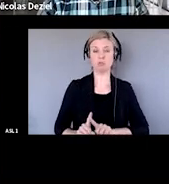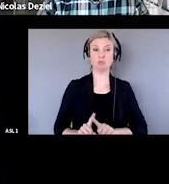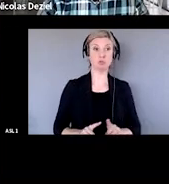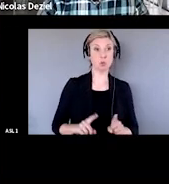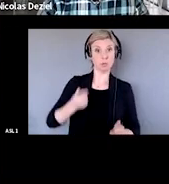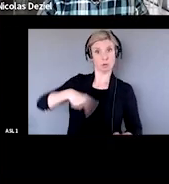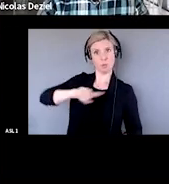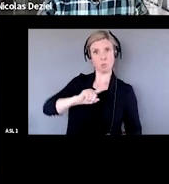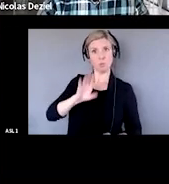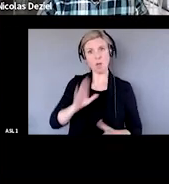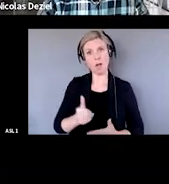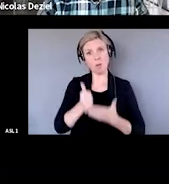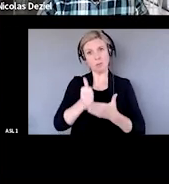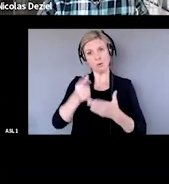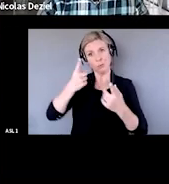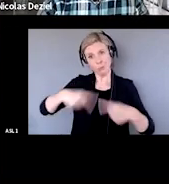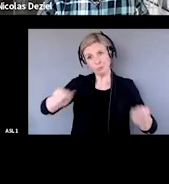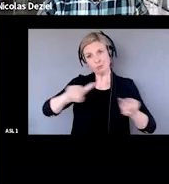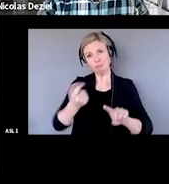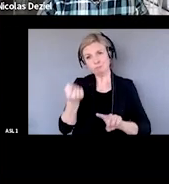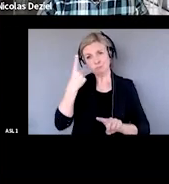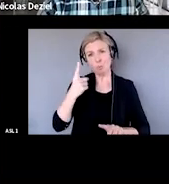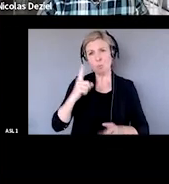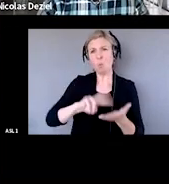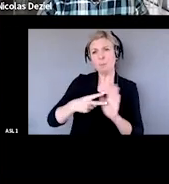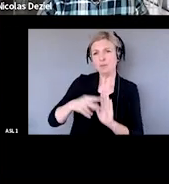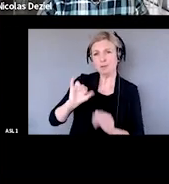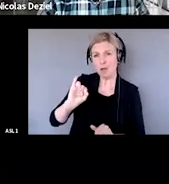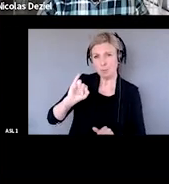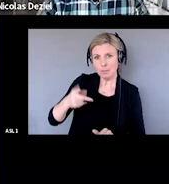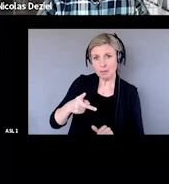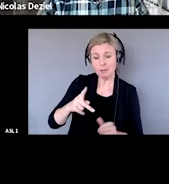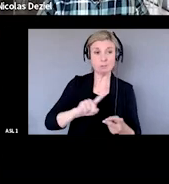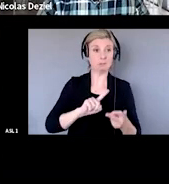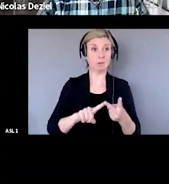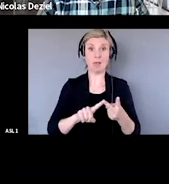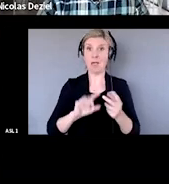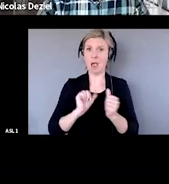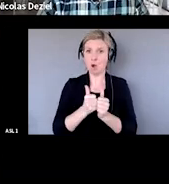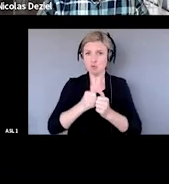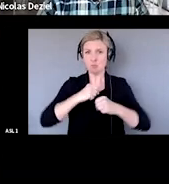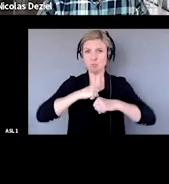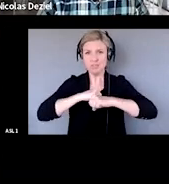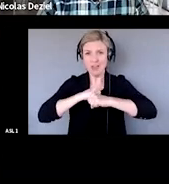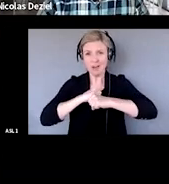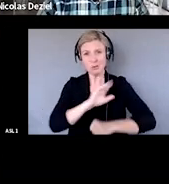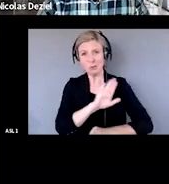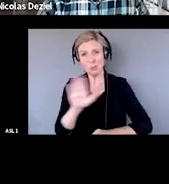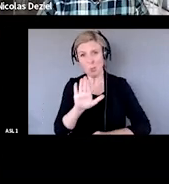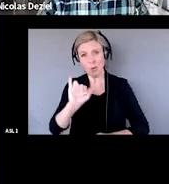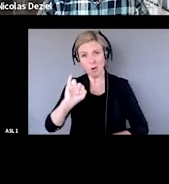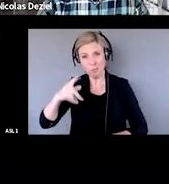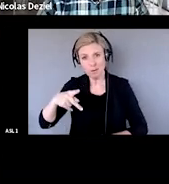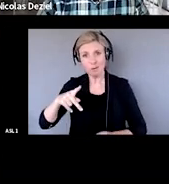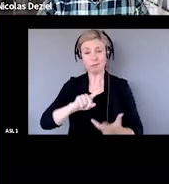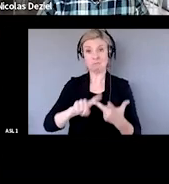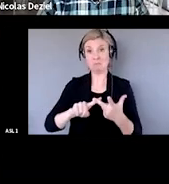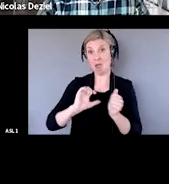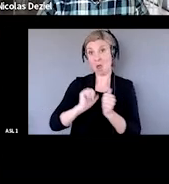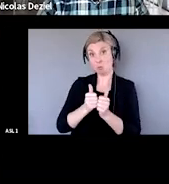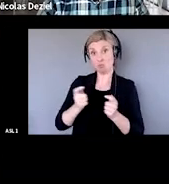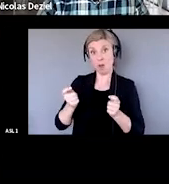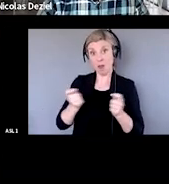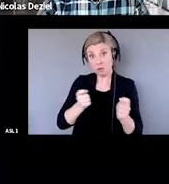identify your IP, how to protect your IP, how to manage your IP, as well as where to